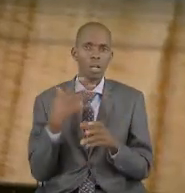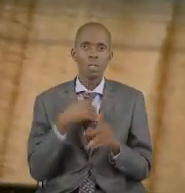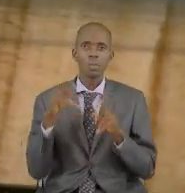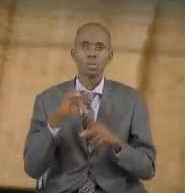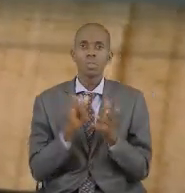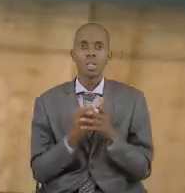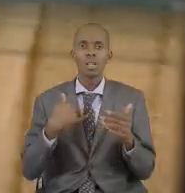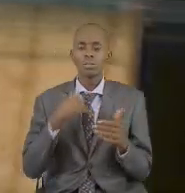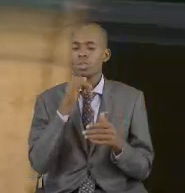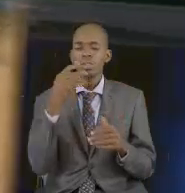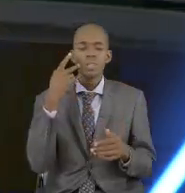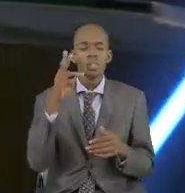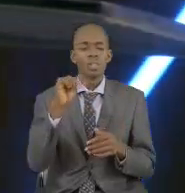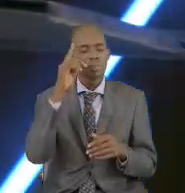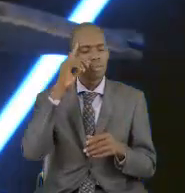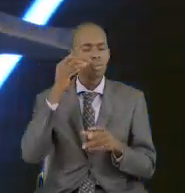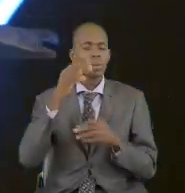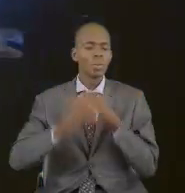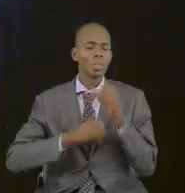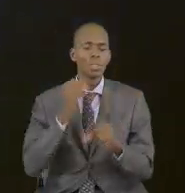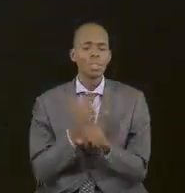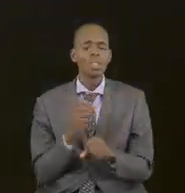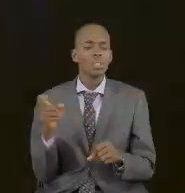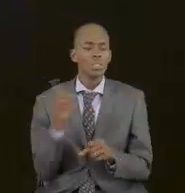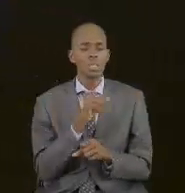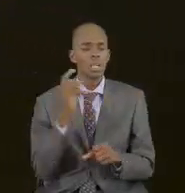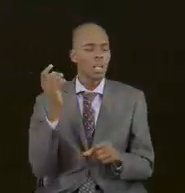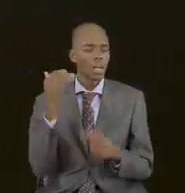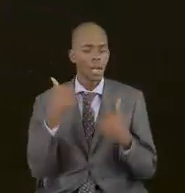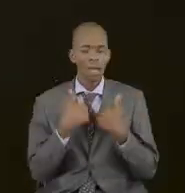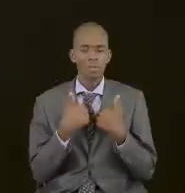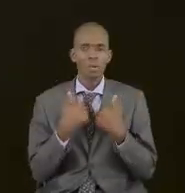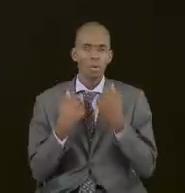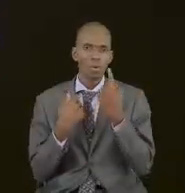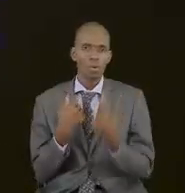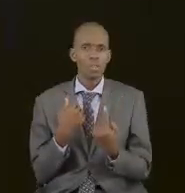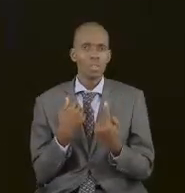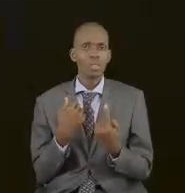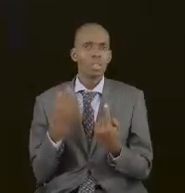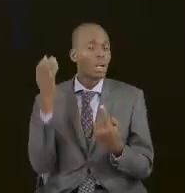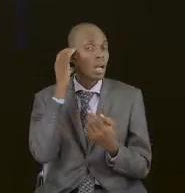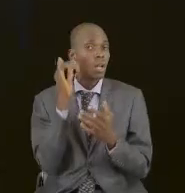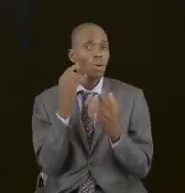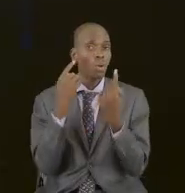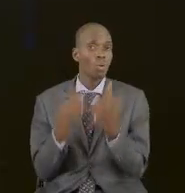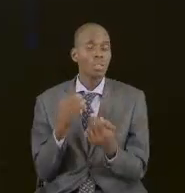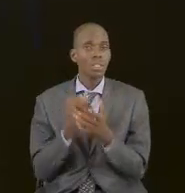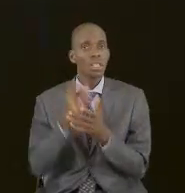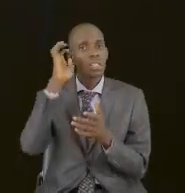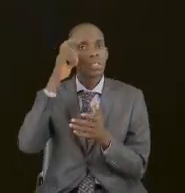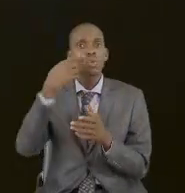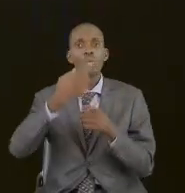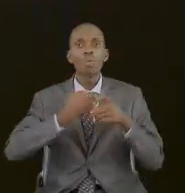decades, they heard only that he which persecuted us in